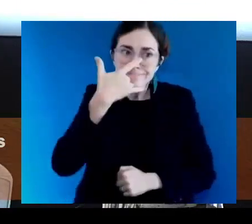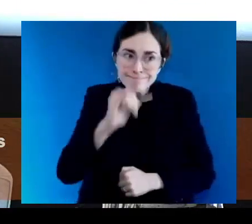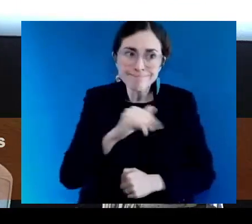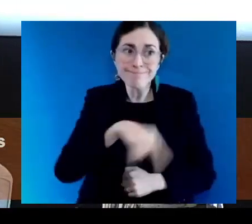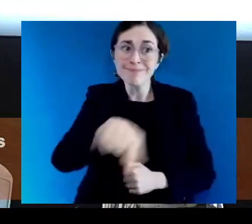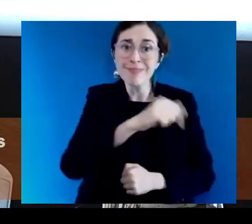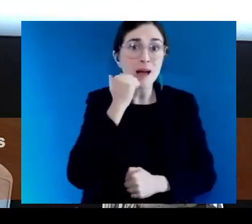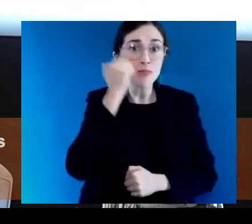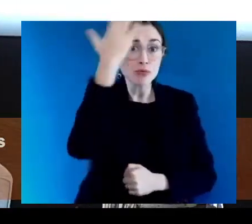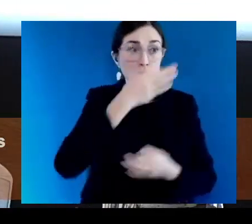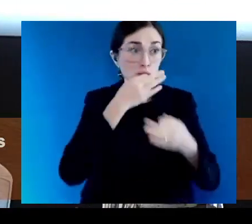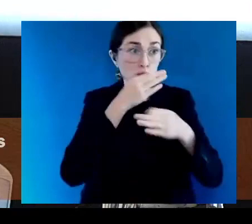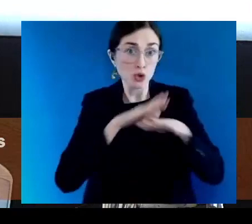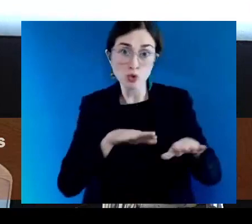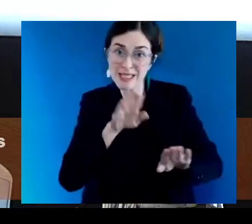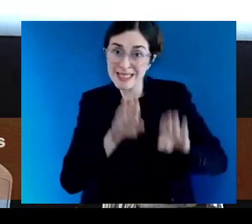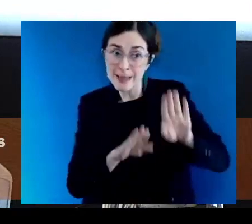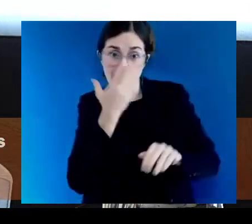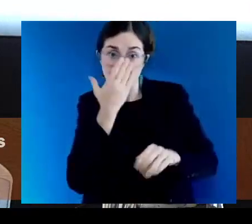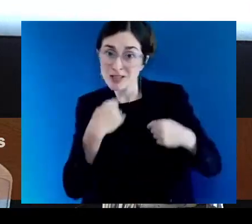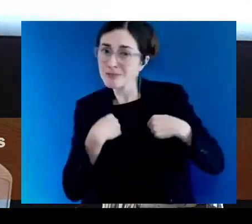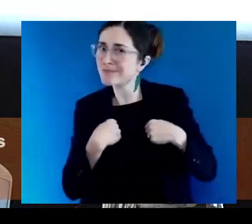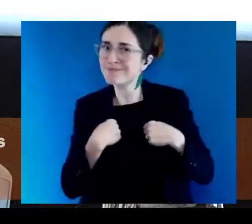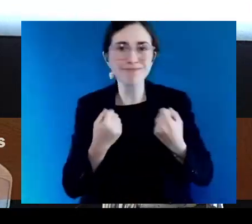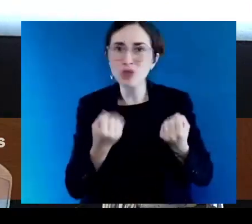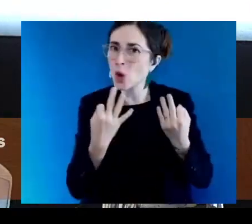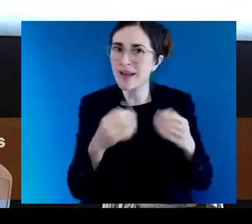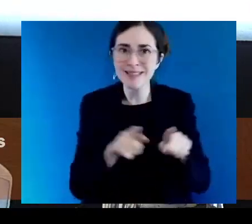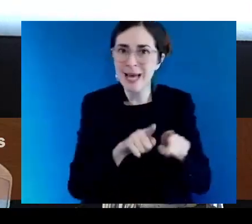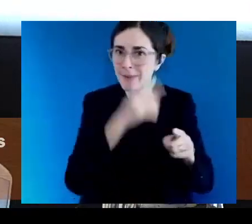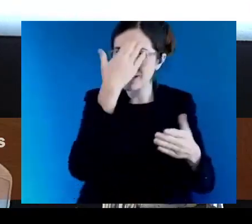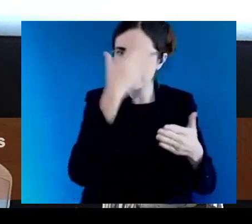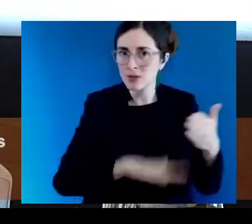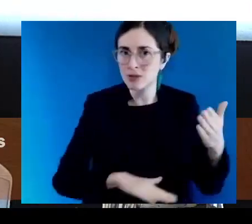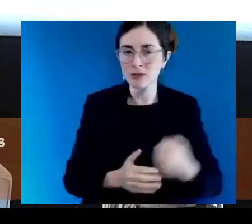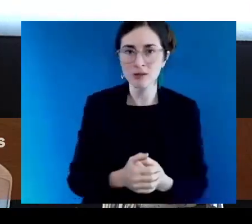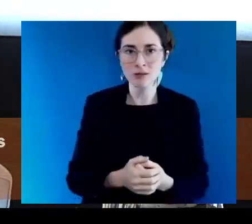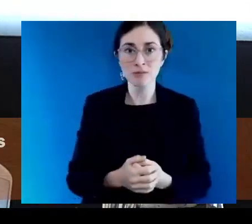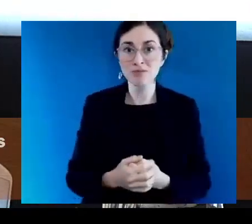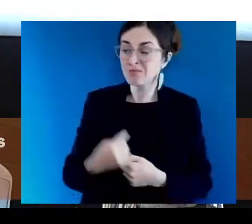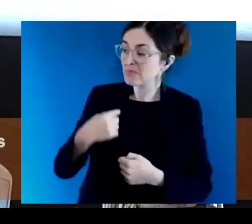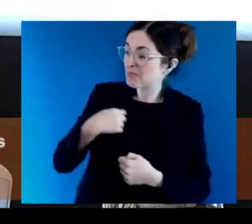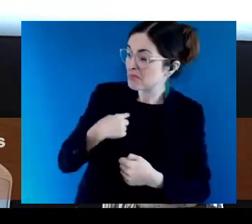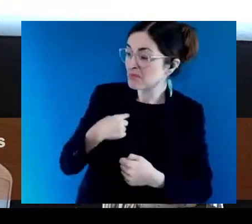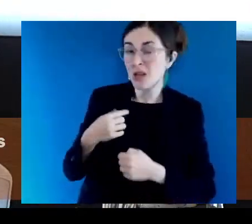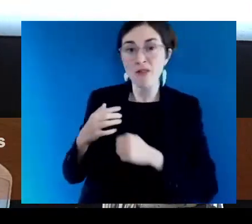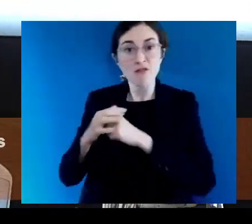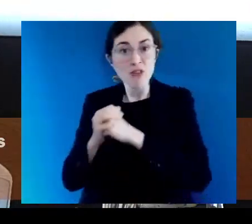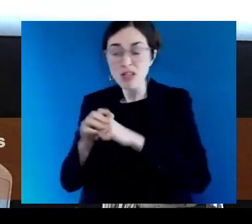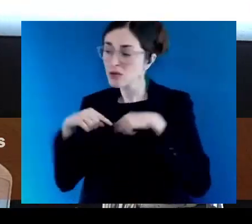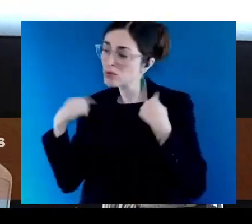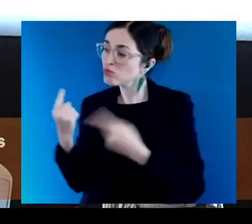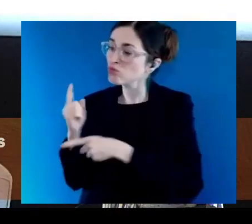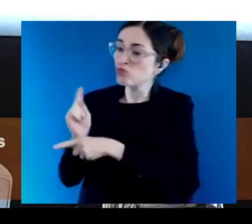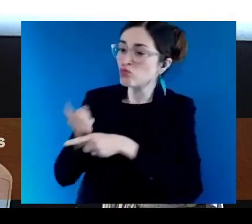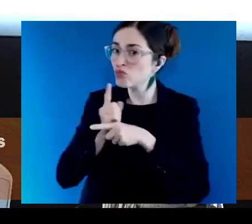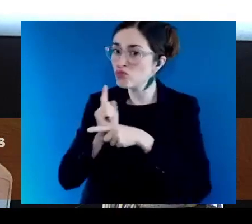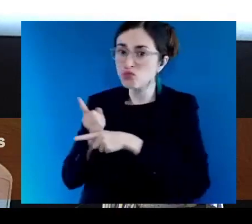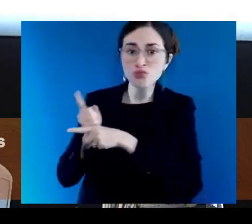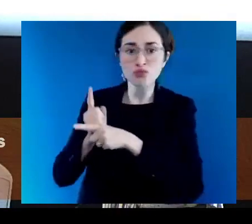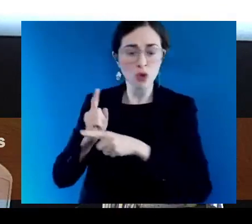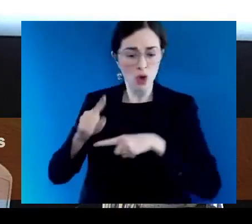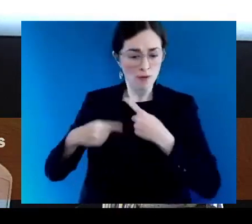similar age. As teenagers, my friends and I were too often preoccupied by discussions of our own